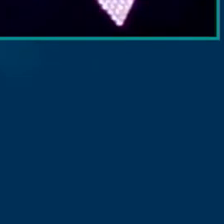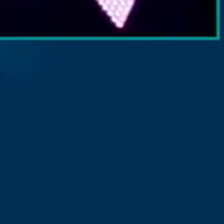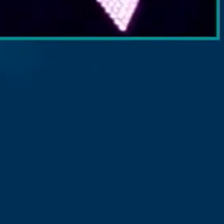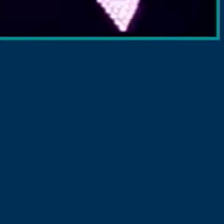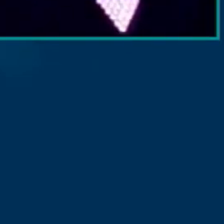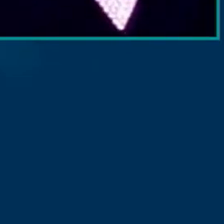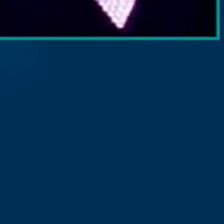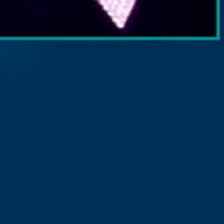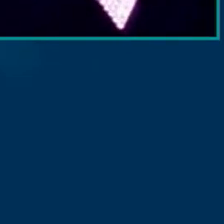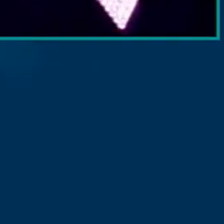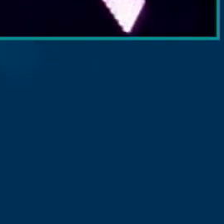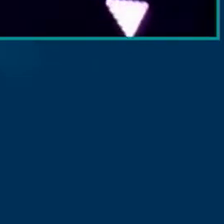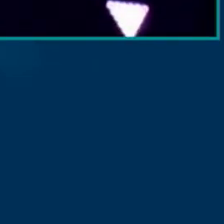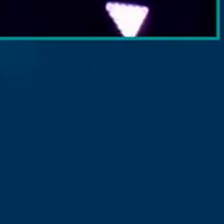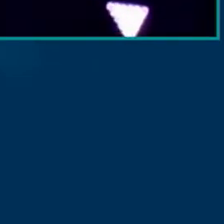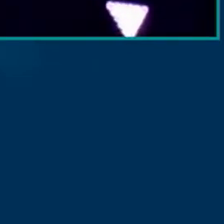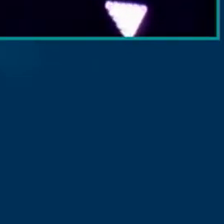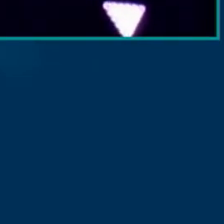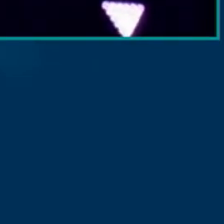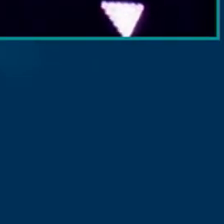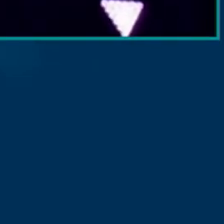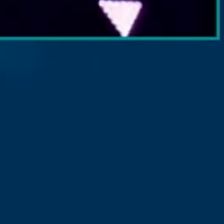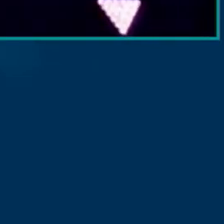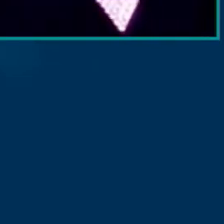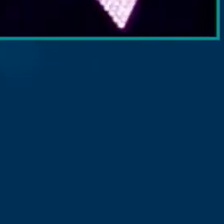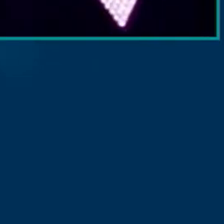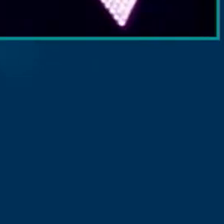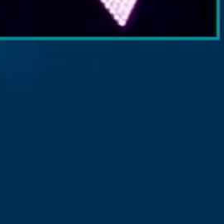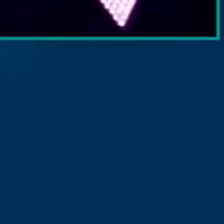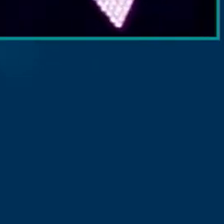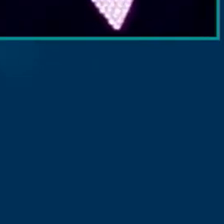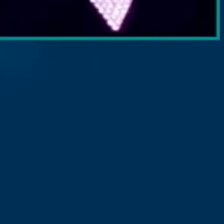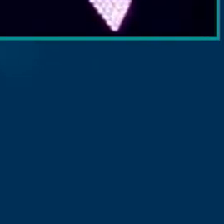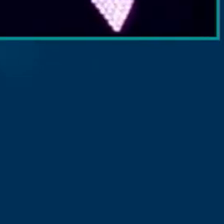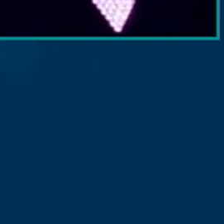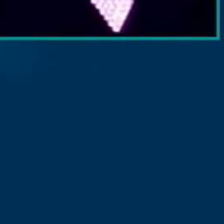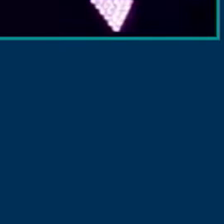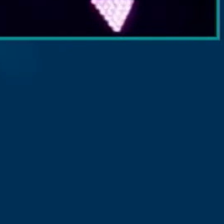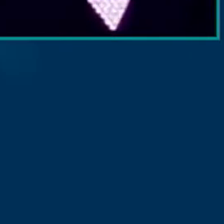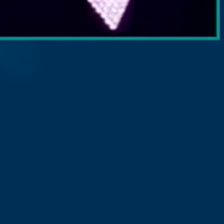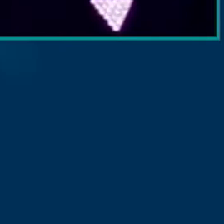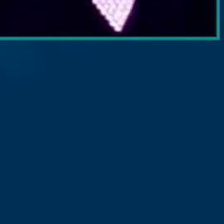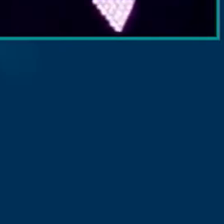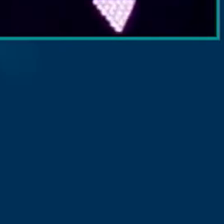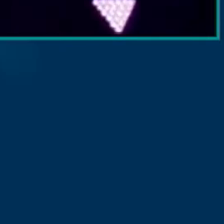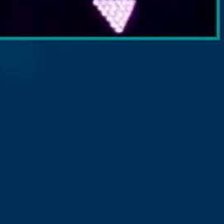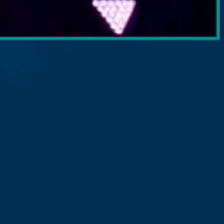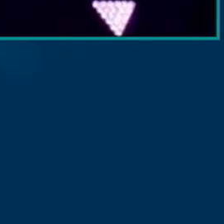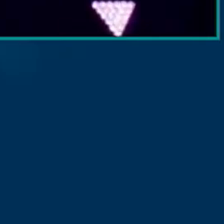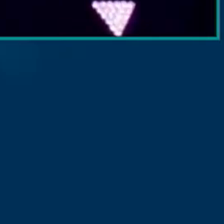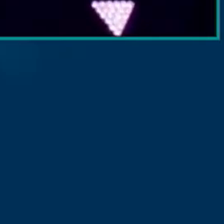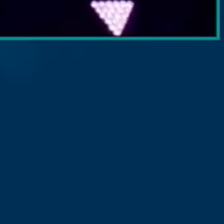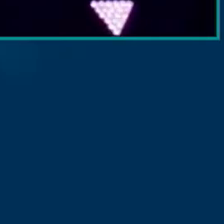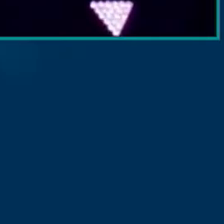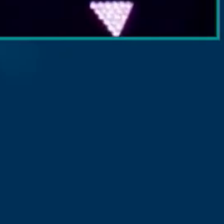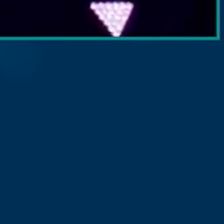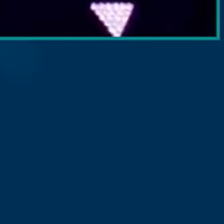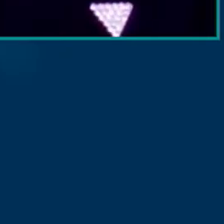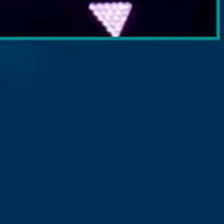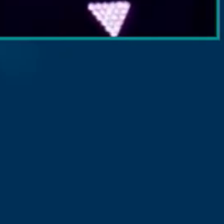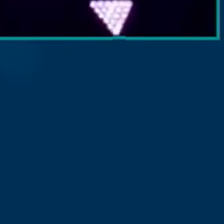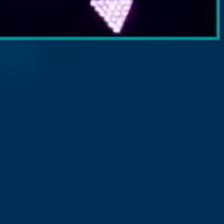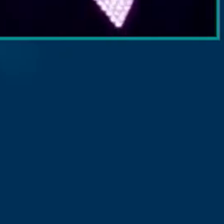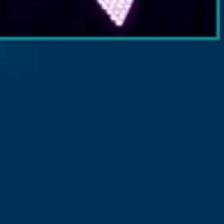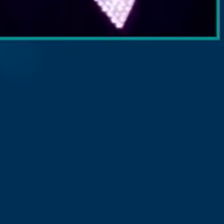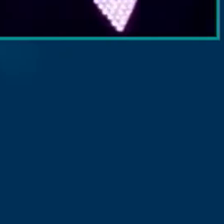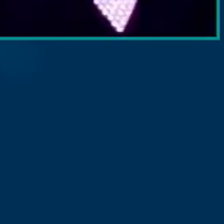And in this part, the guidelines tell us what to do in order to